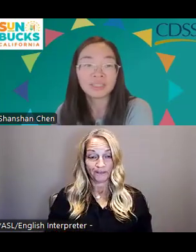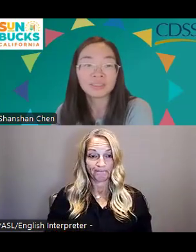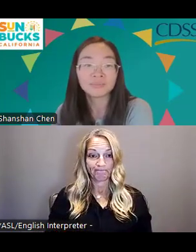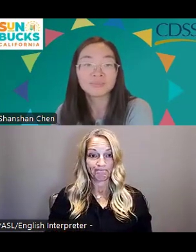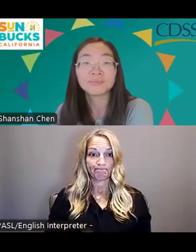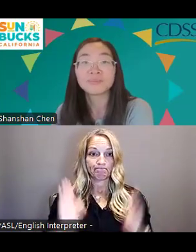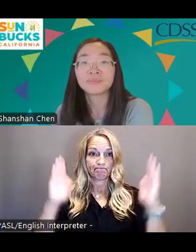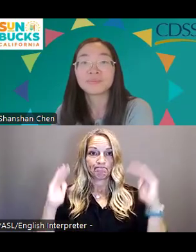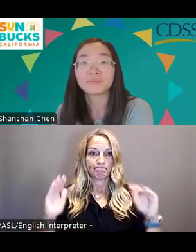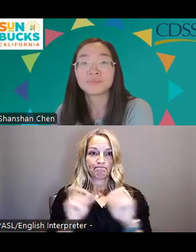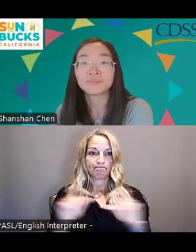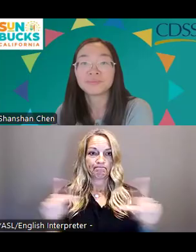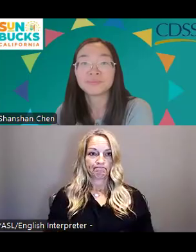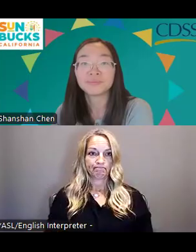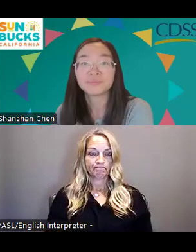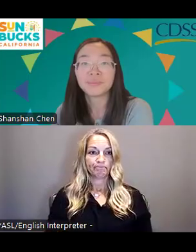slide, please.